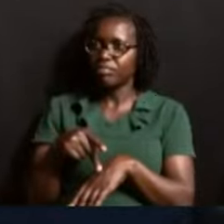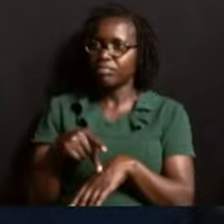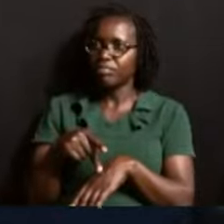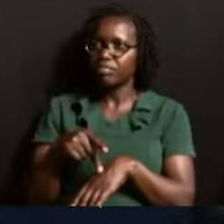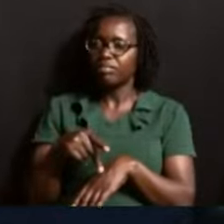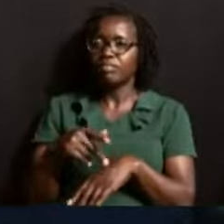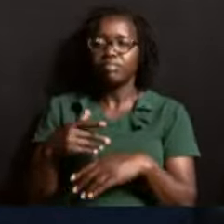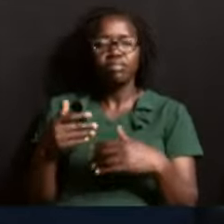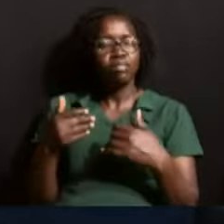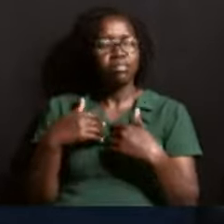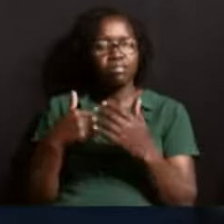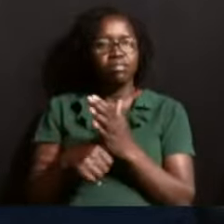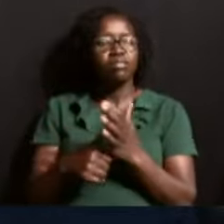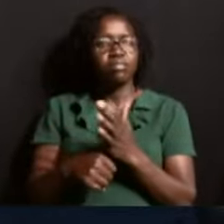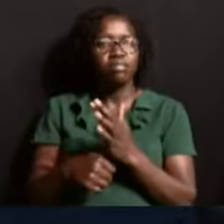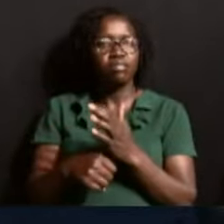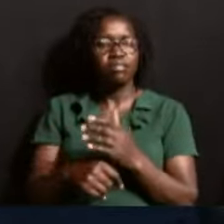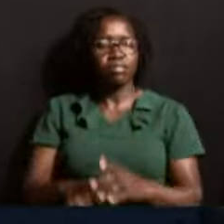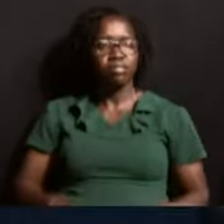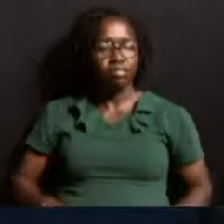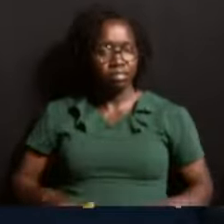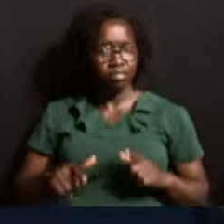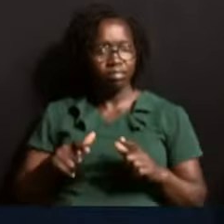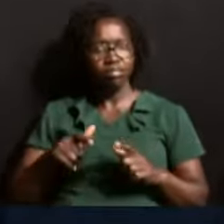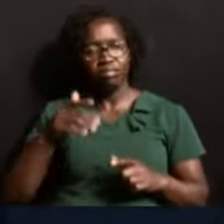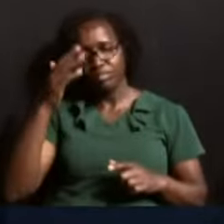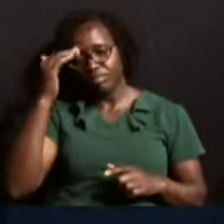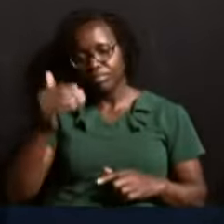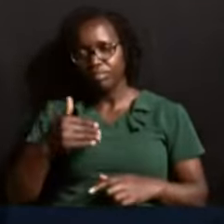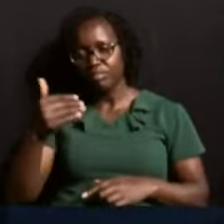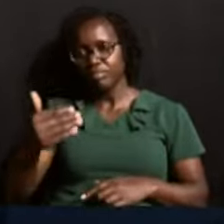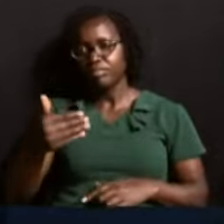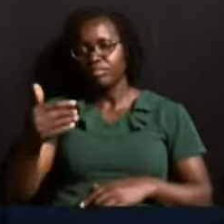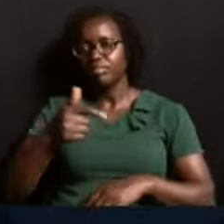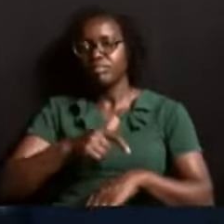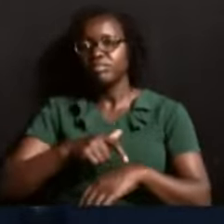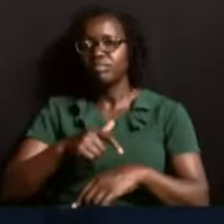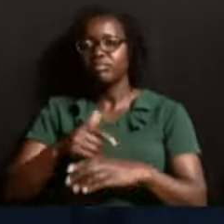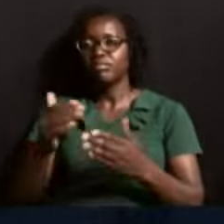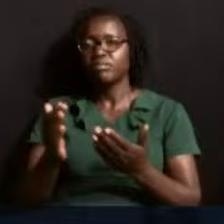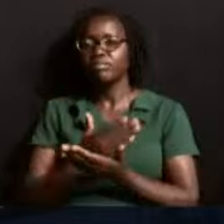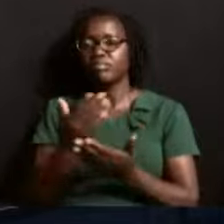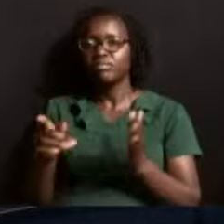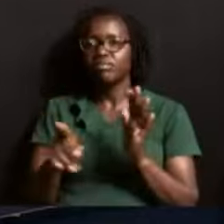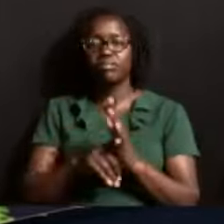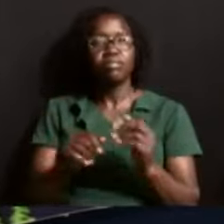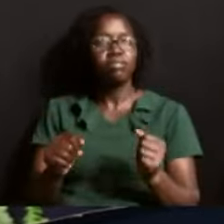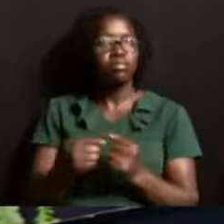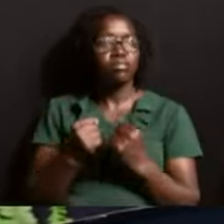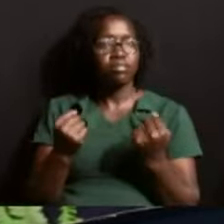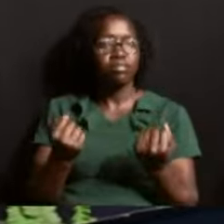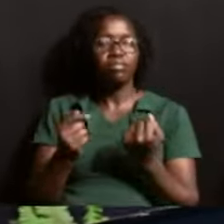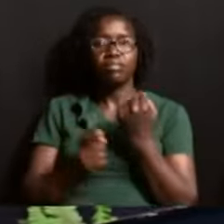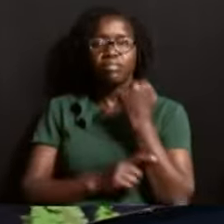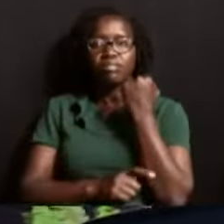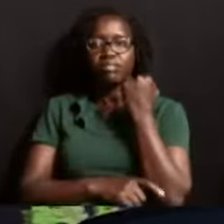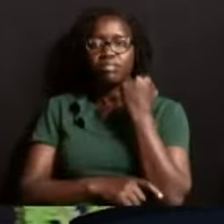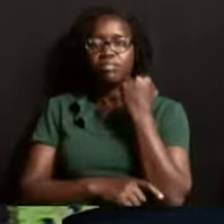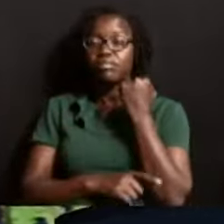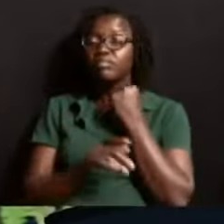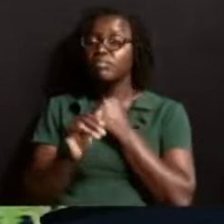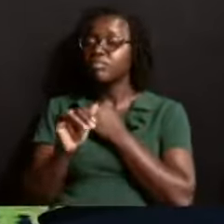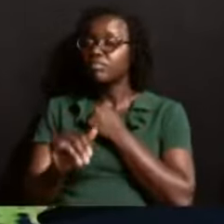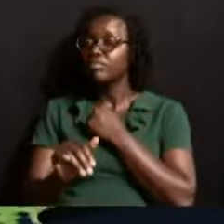having problems in life. Because every time something negative happens, the temptation is that